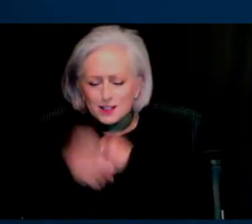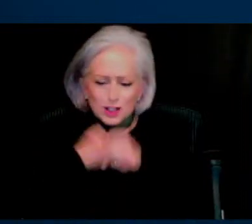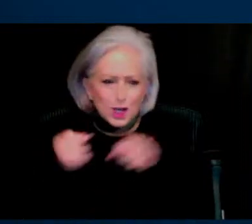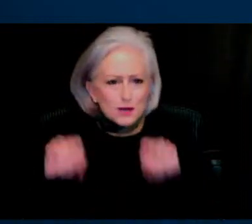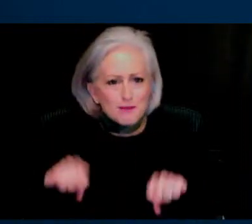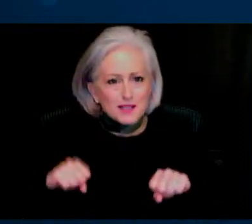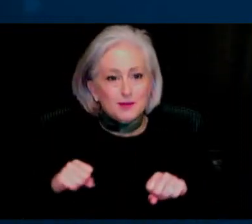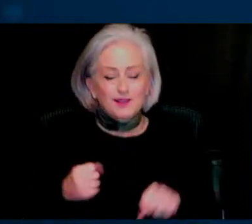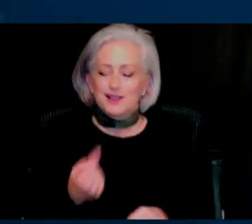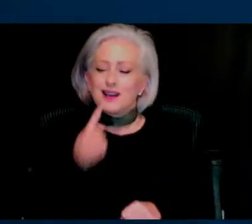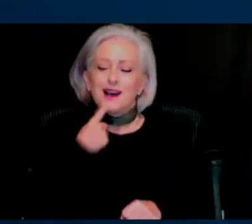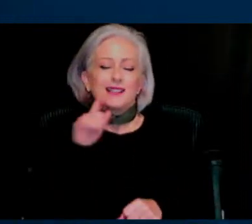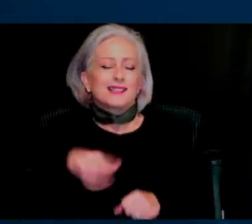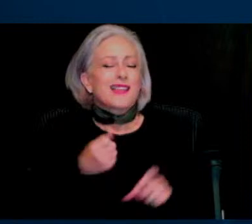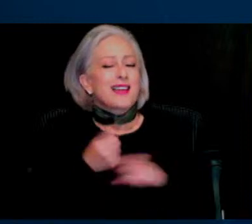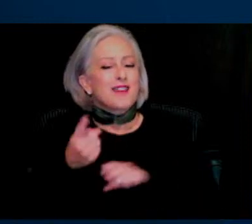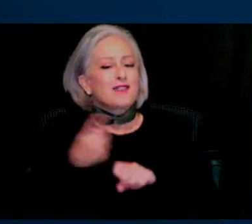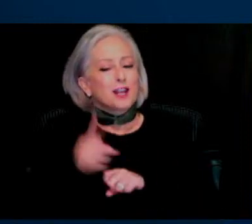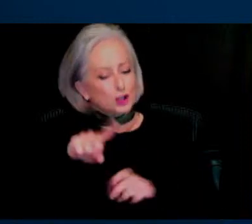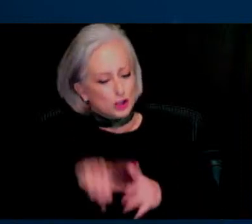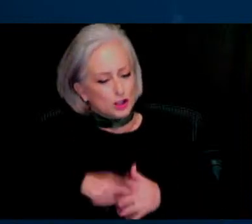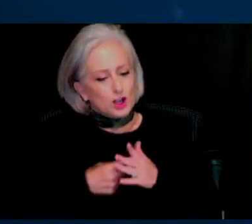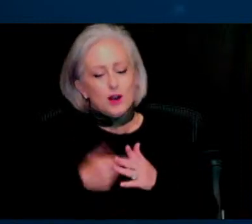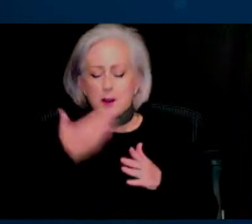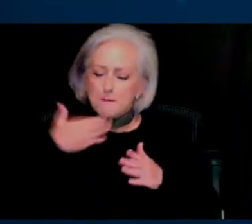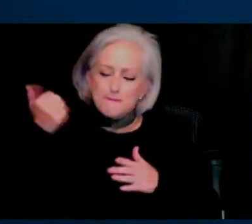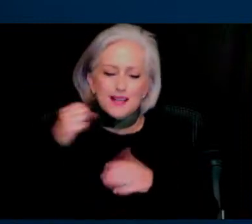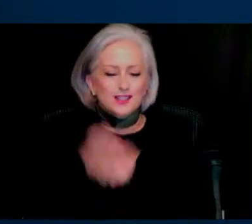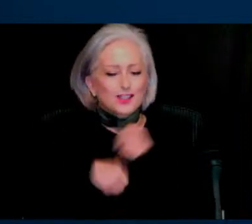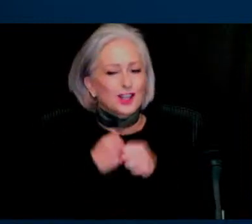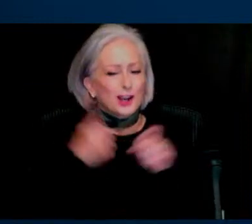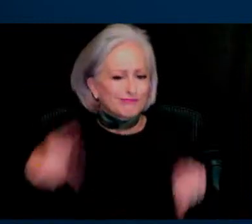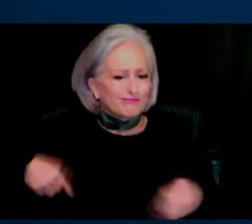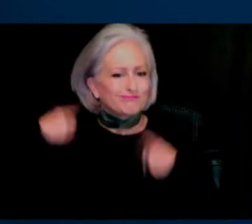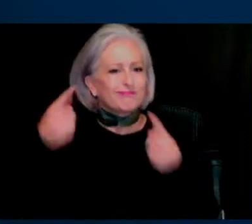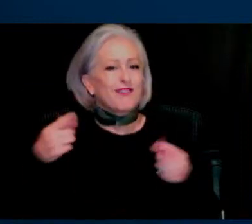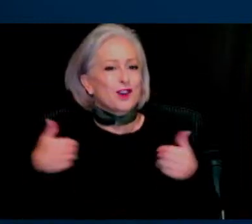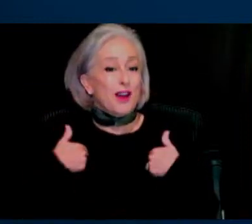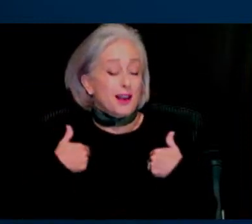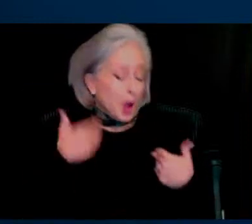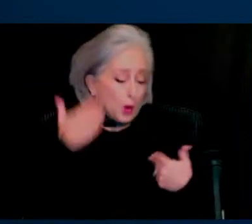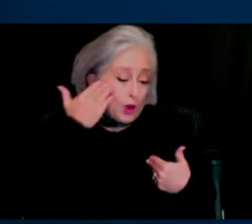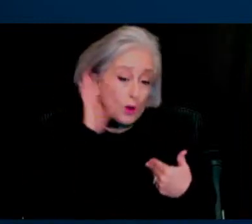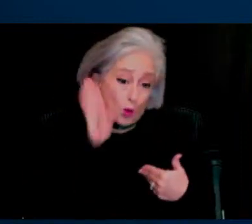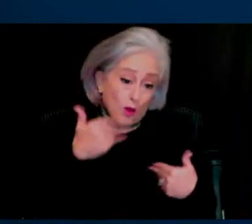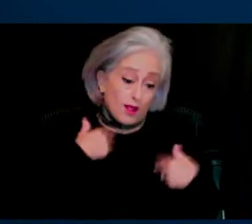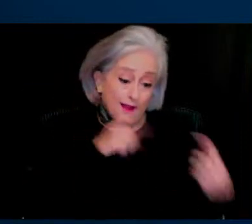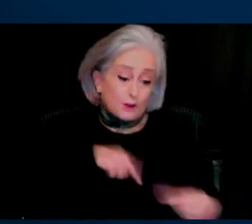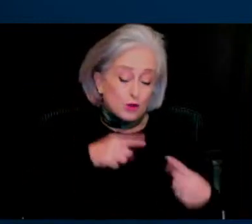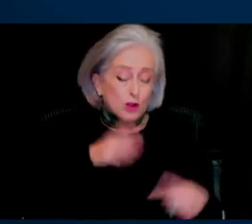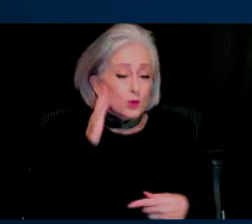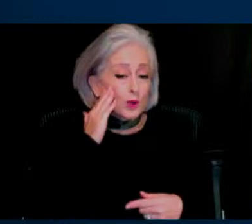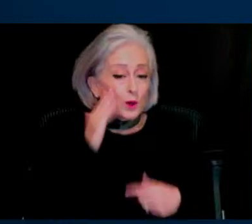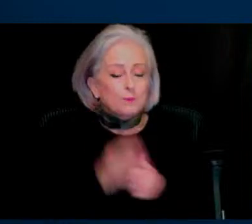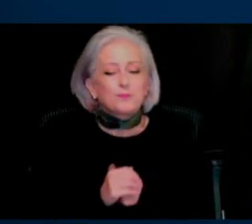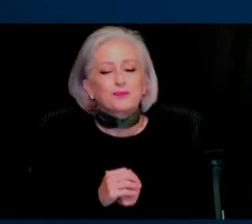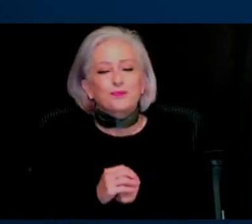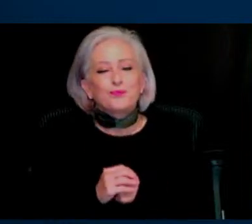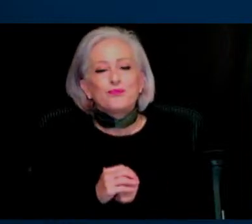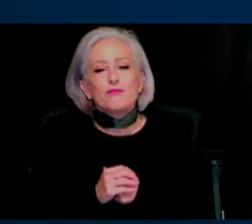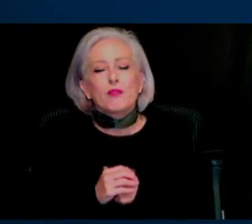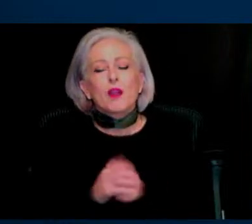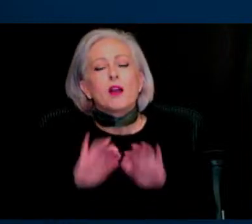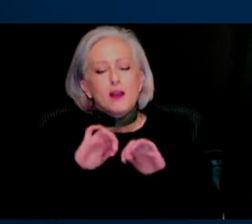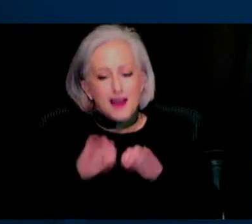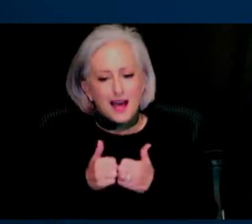every year. Every year should start out like, let's make this the best year we've ever had, even if there are struggles, and we know they're going to be. But how do we actively sit down as